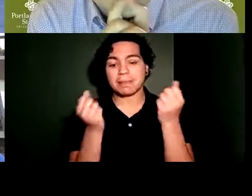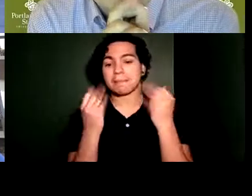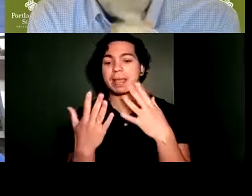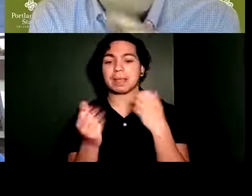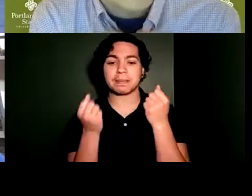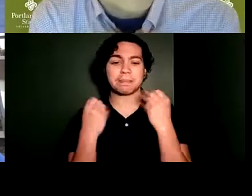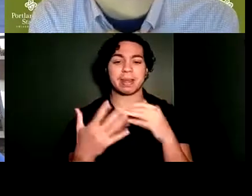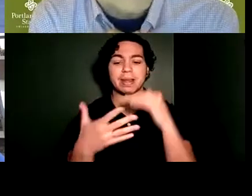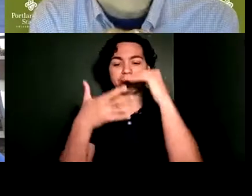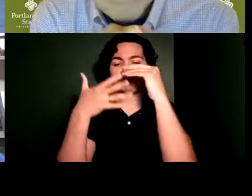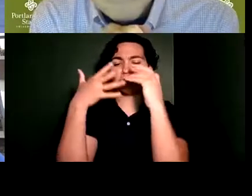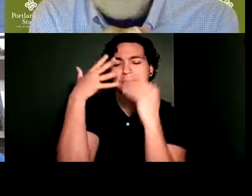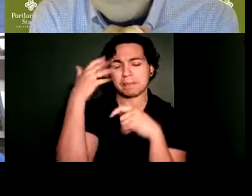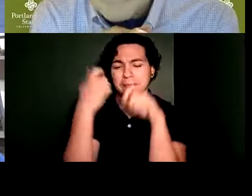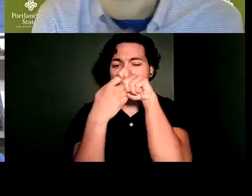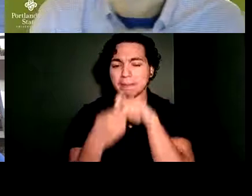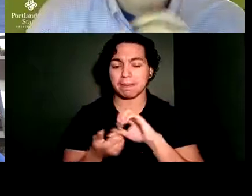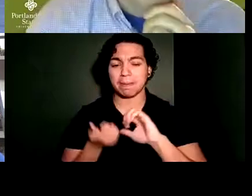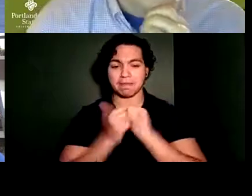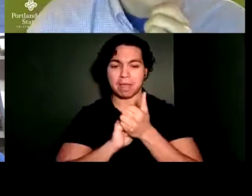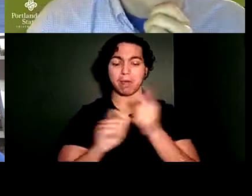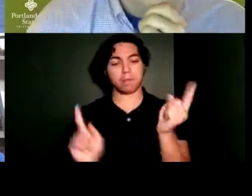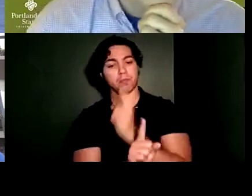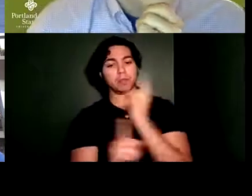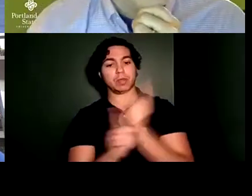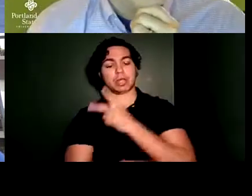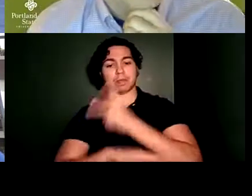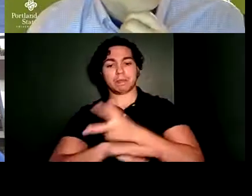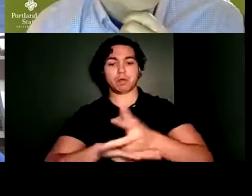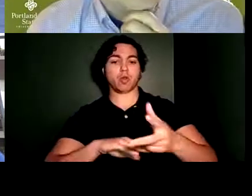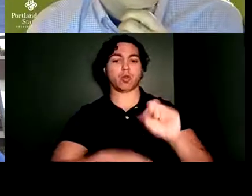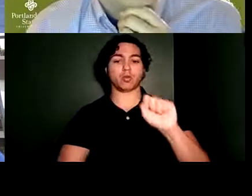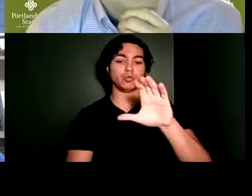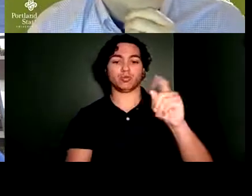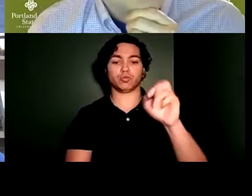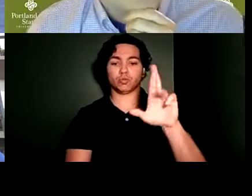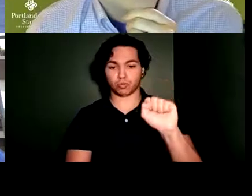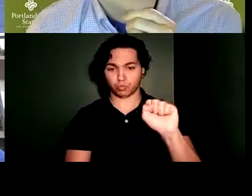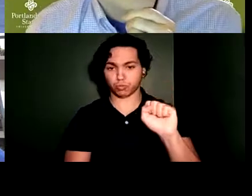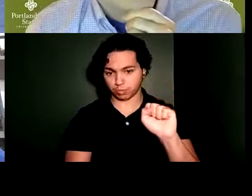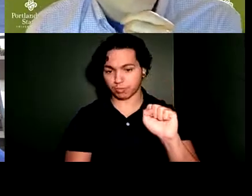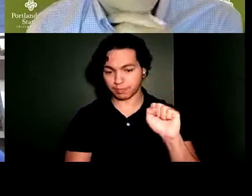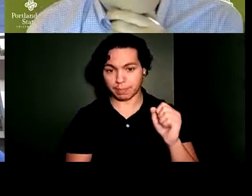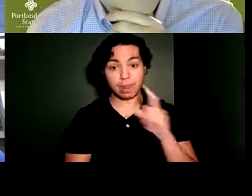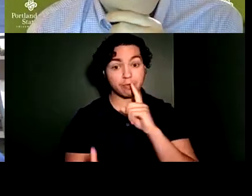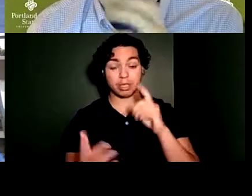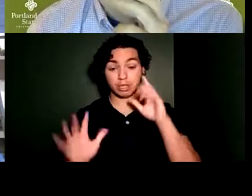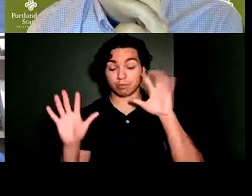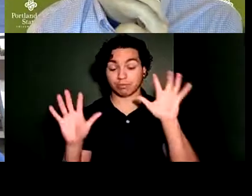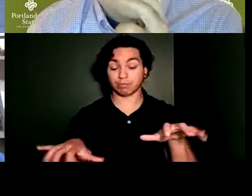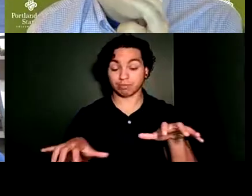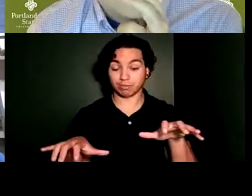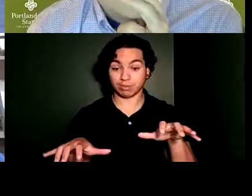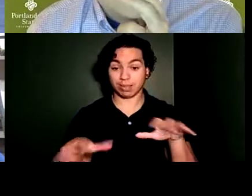dig into the regulations and statutes, I mean, and it varies by city. It is somewhat mind-boggling, the detail at